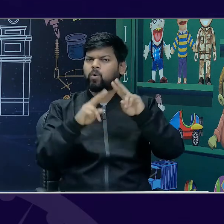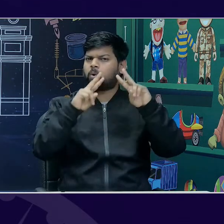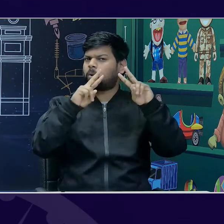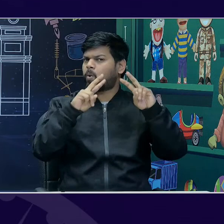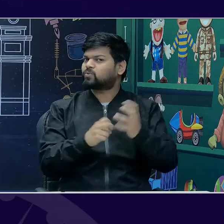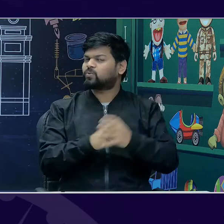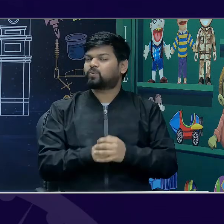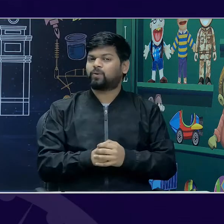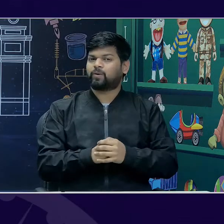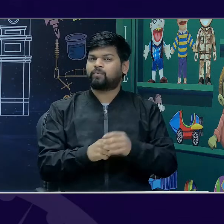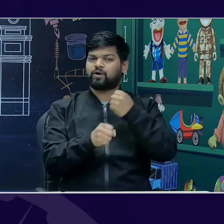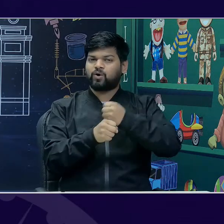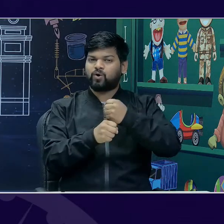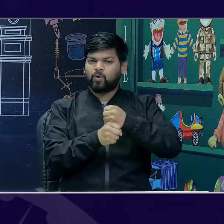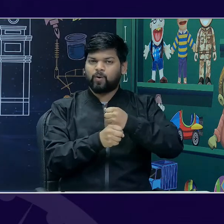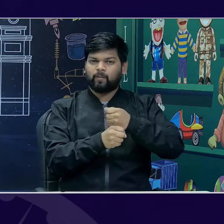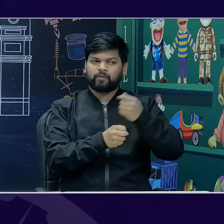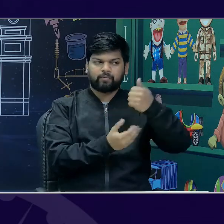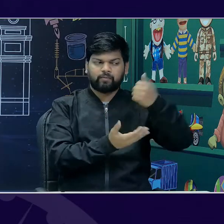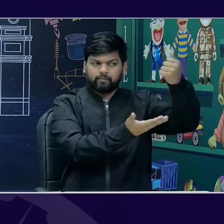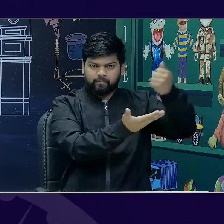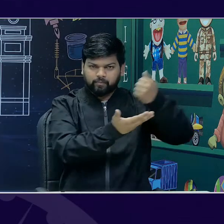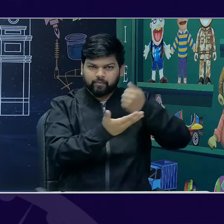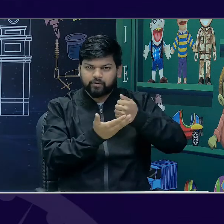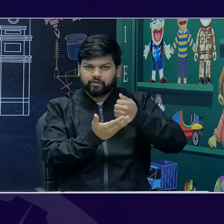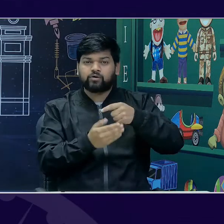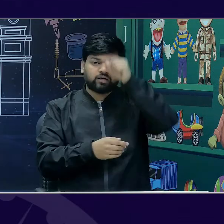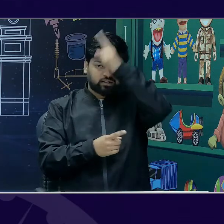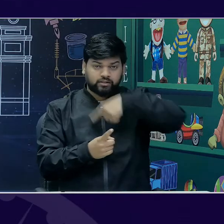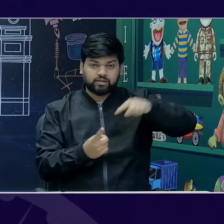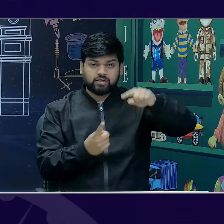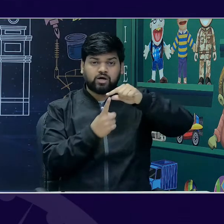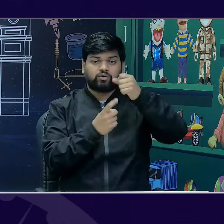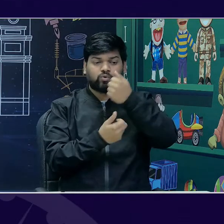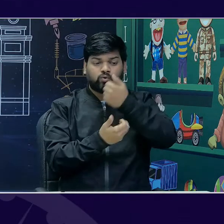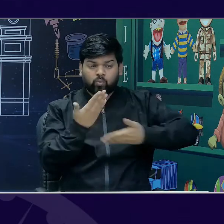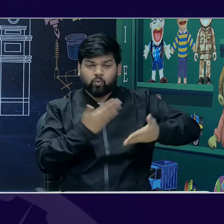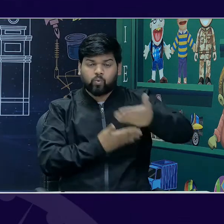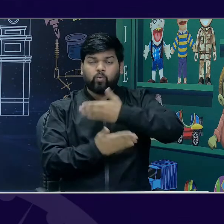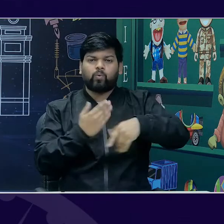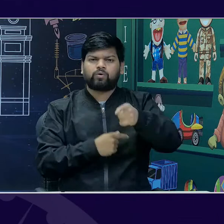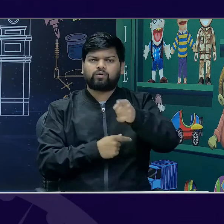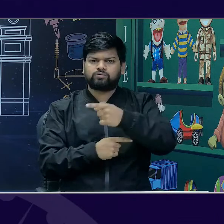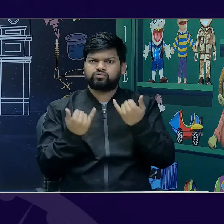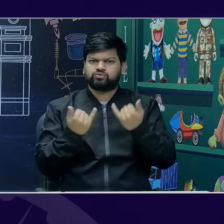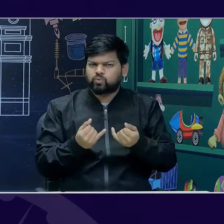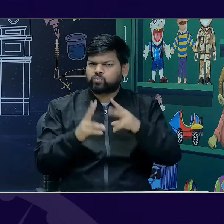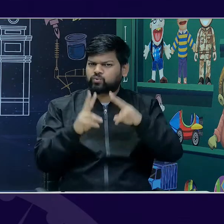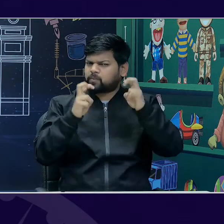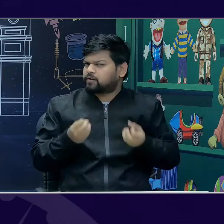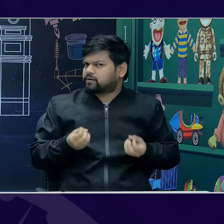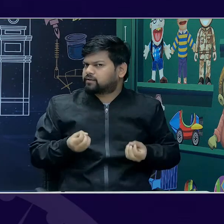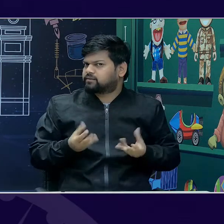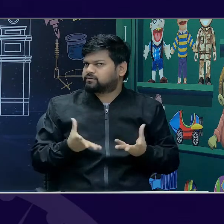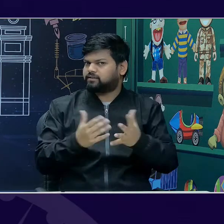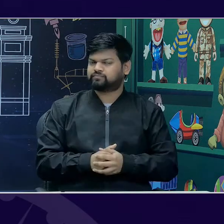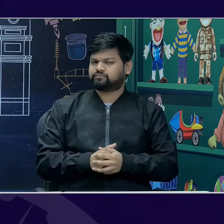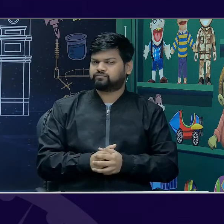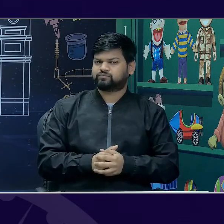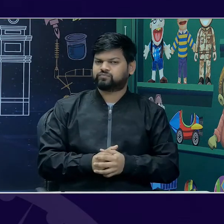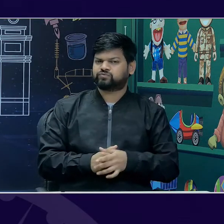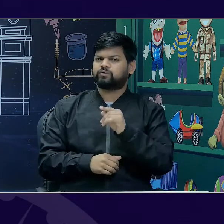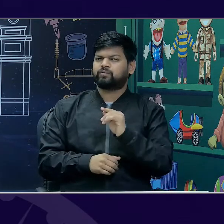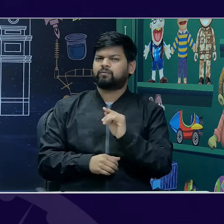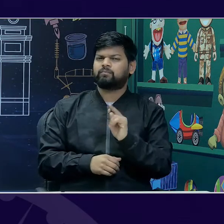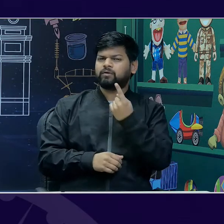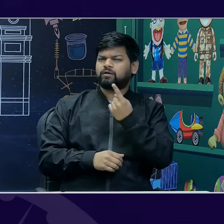economy. So ma'am, going by the title, I think the topic seems to be interesting for all the students. So just a brief of what are